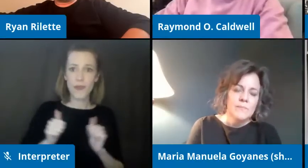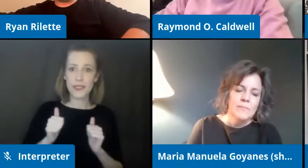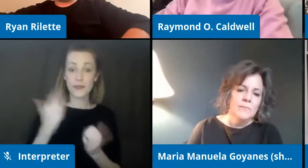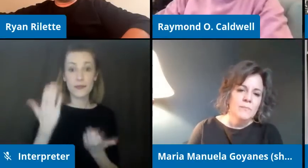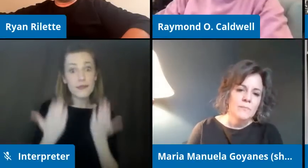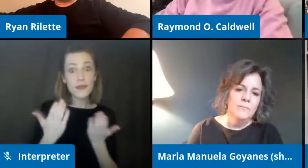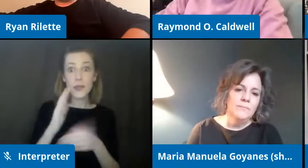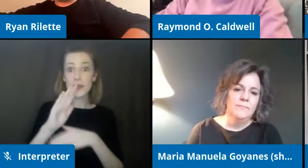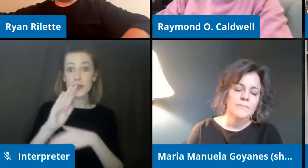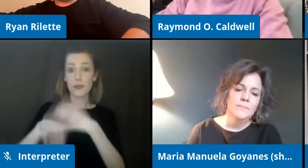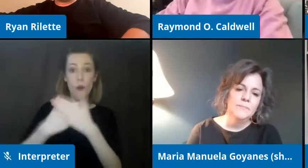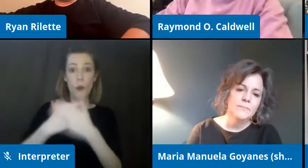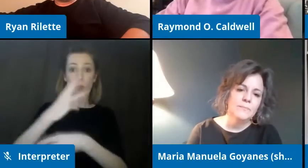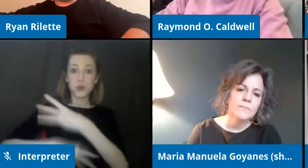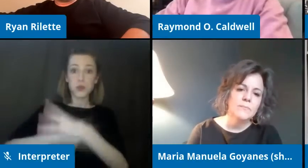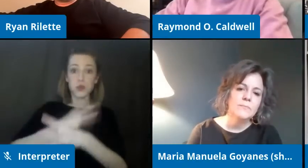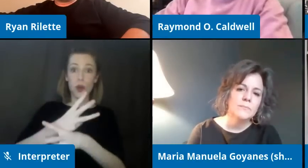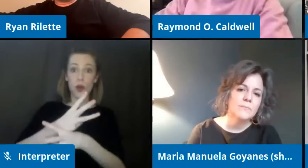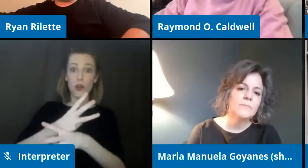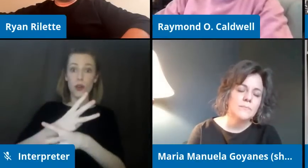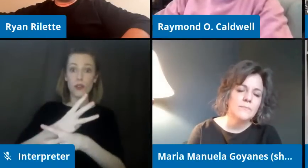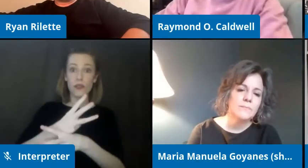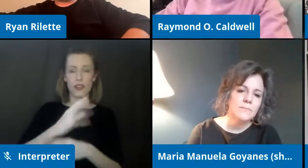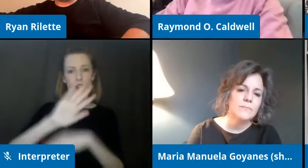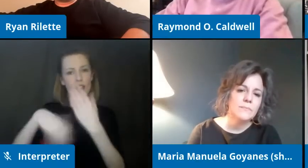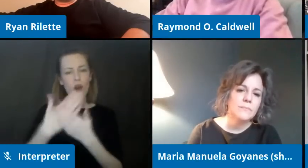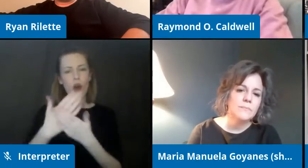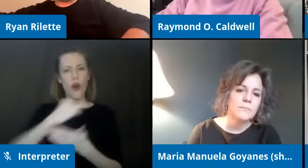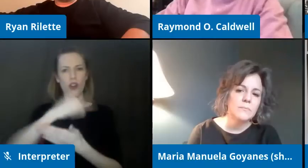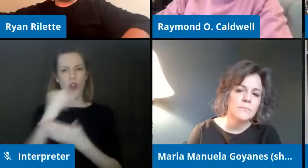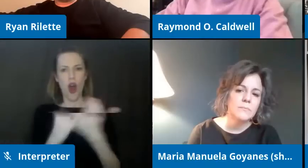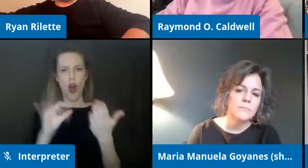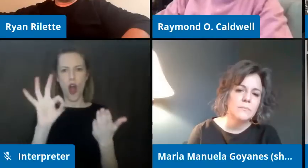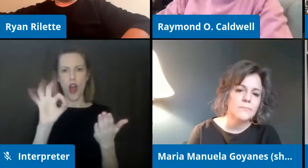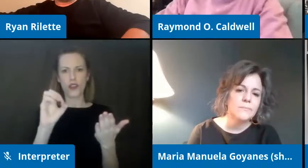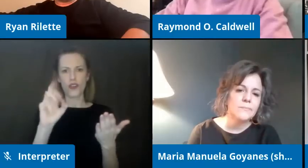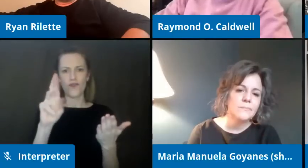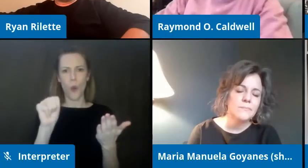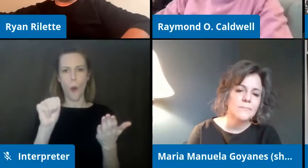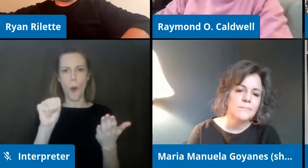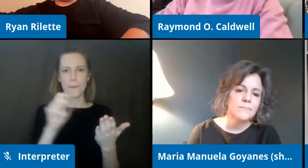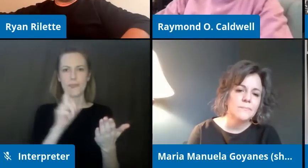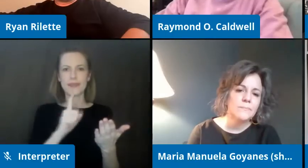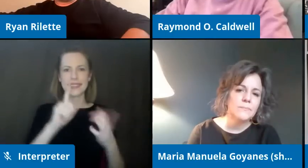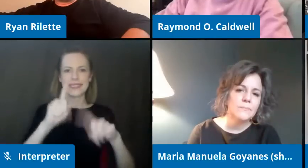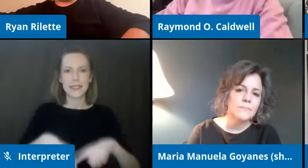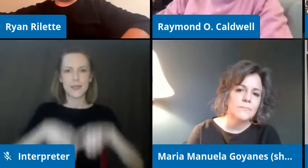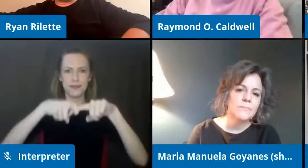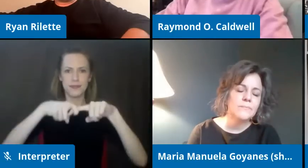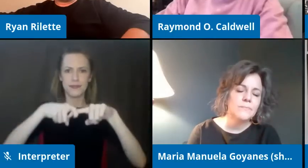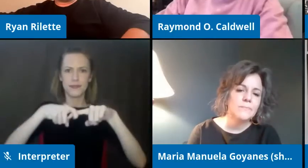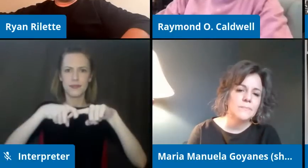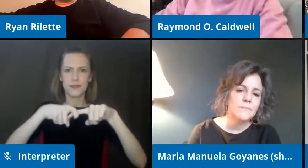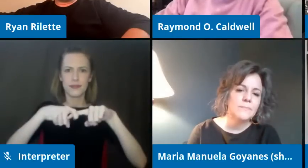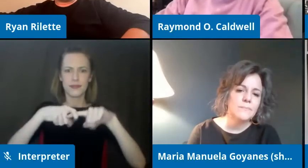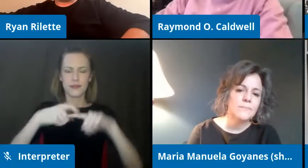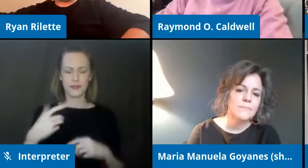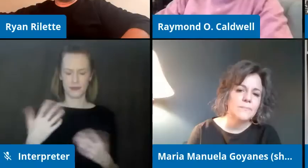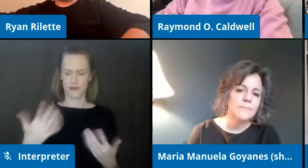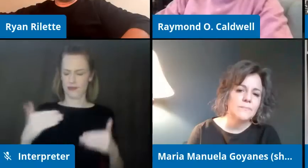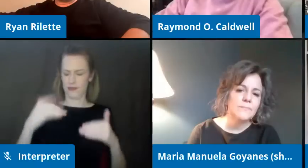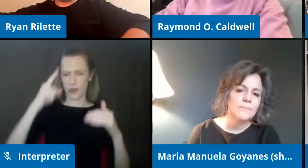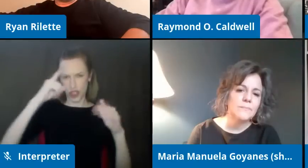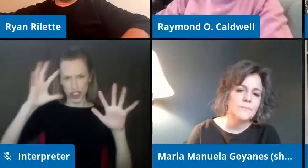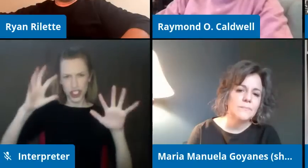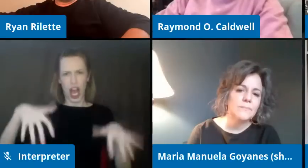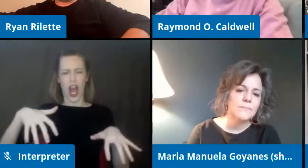form is in stasis. It's shocking to contemplate the scale of